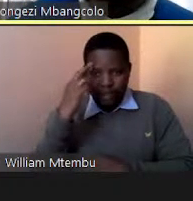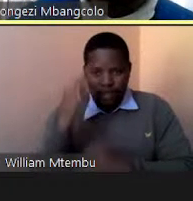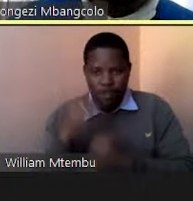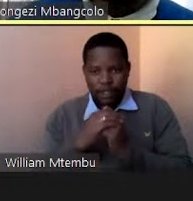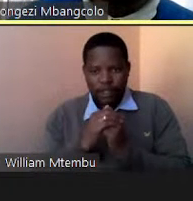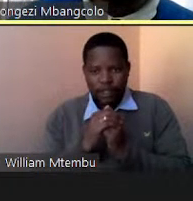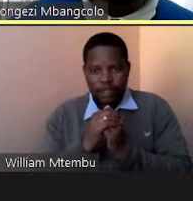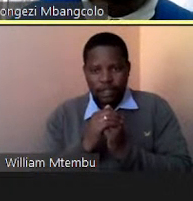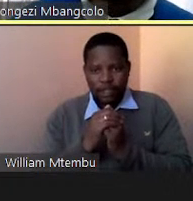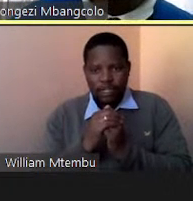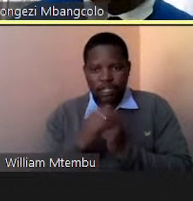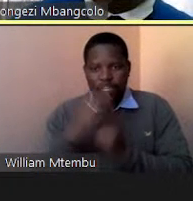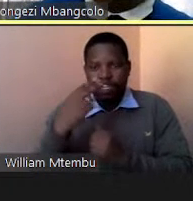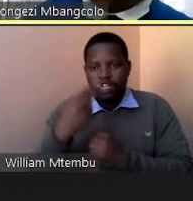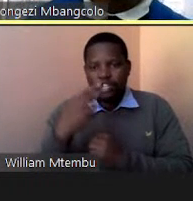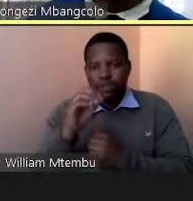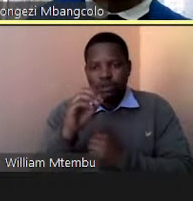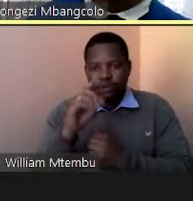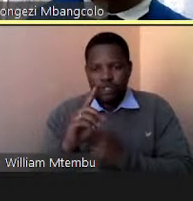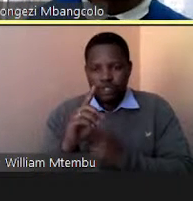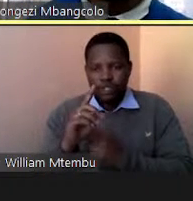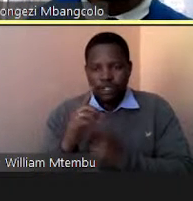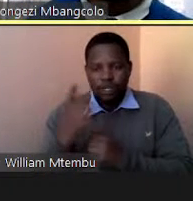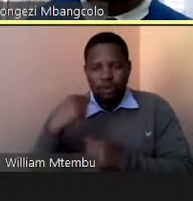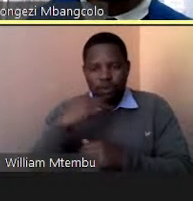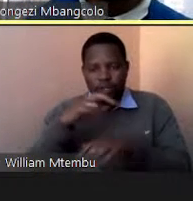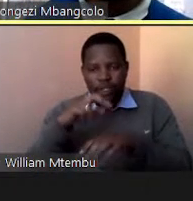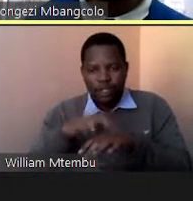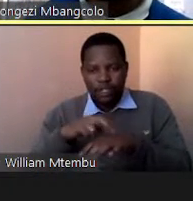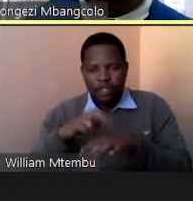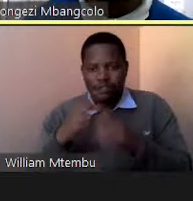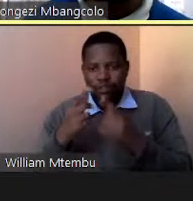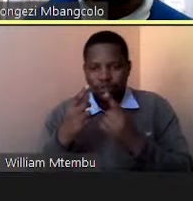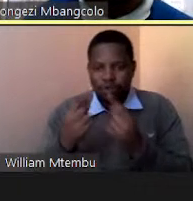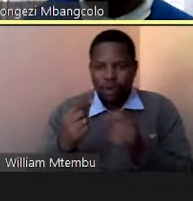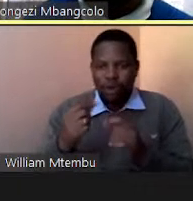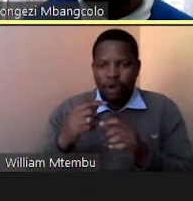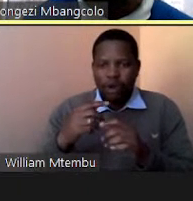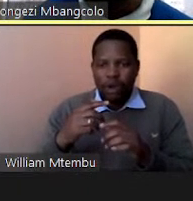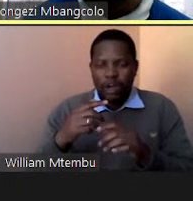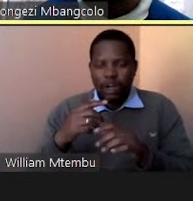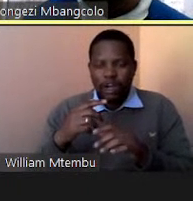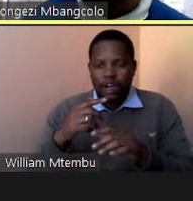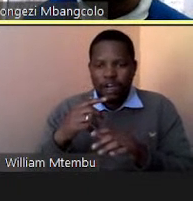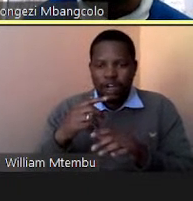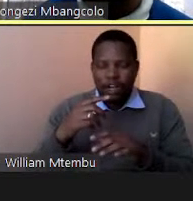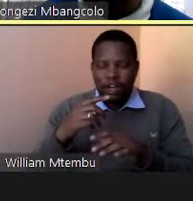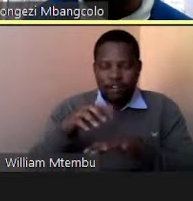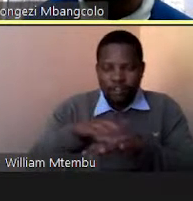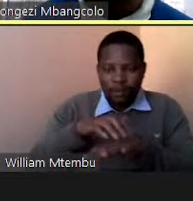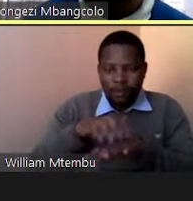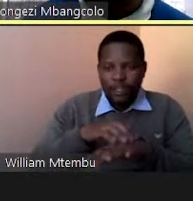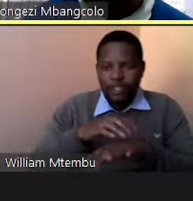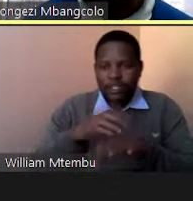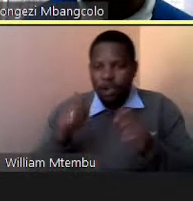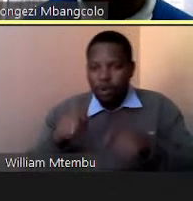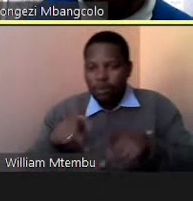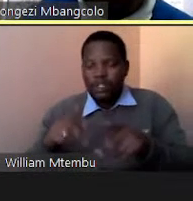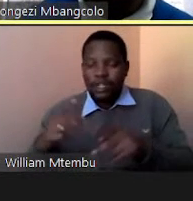the HOD mentioning that we need to enable the farmers to exploit opportunities as they arise.